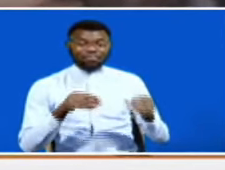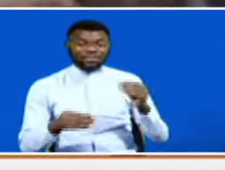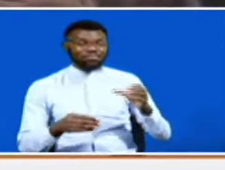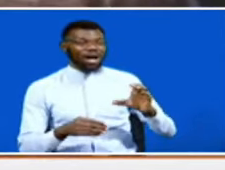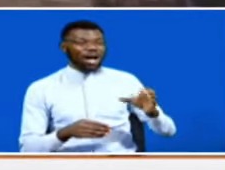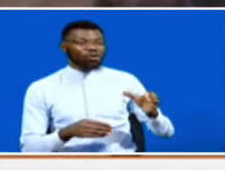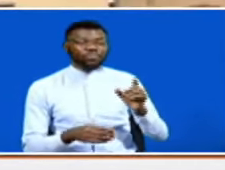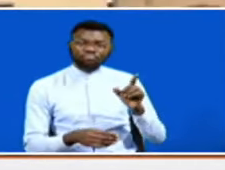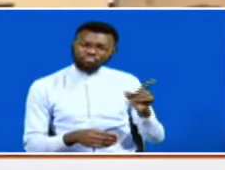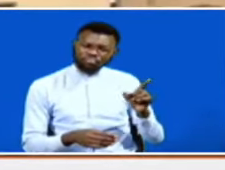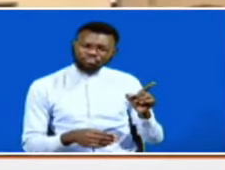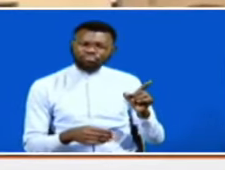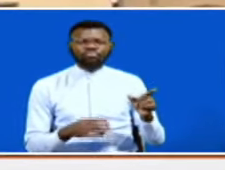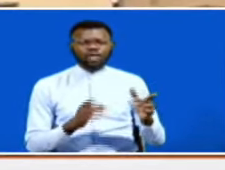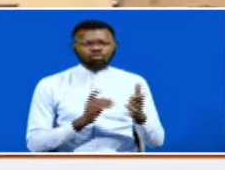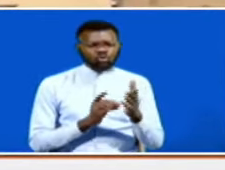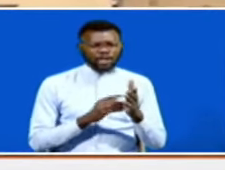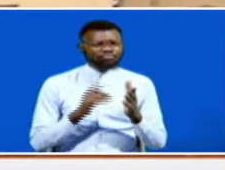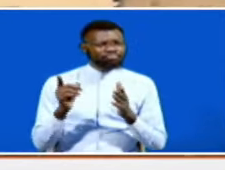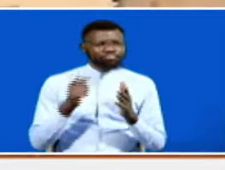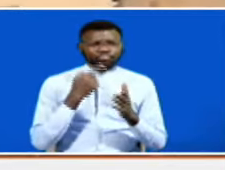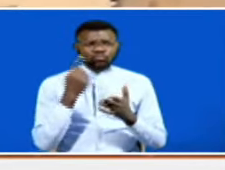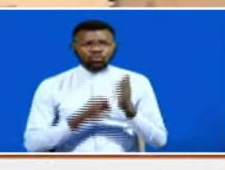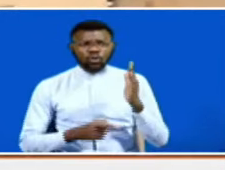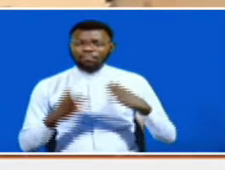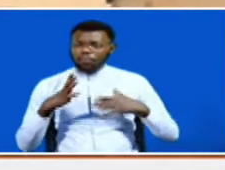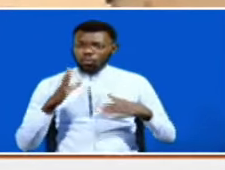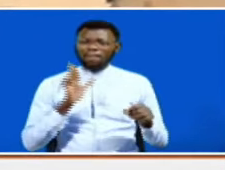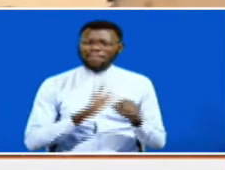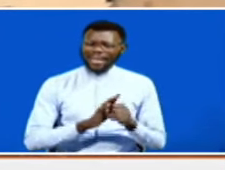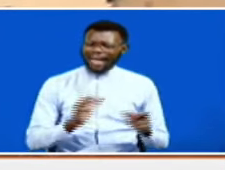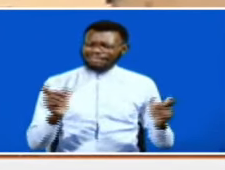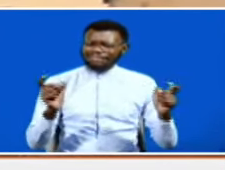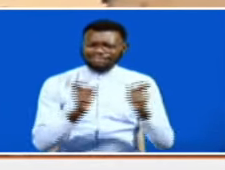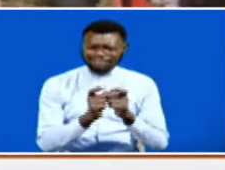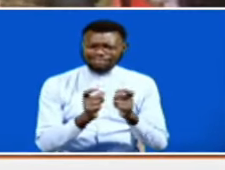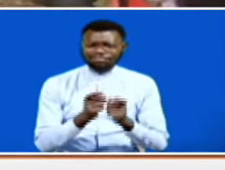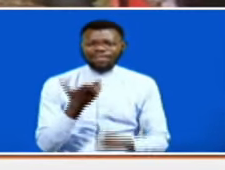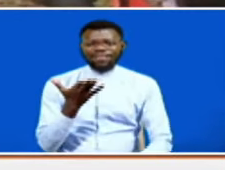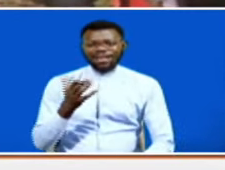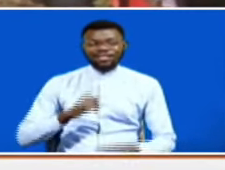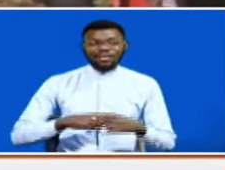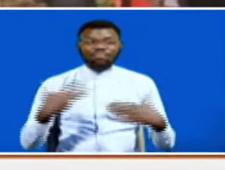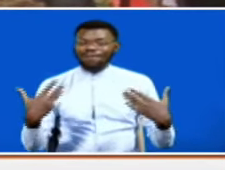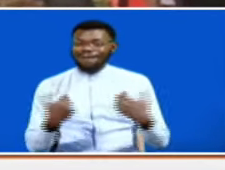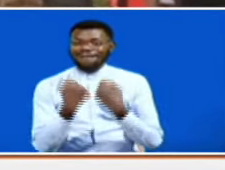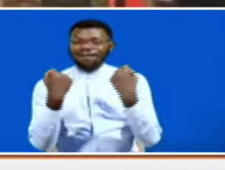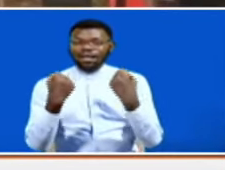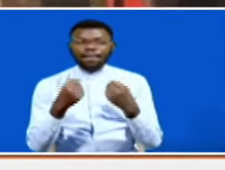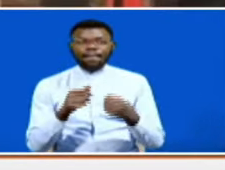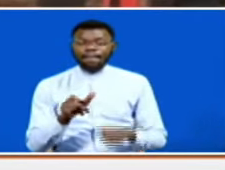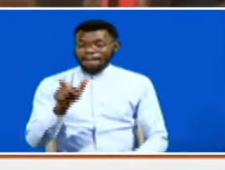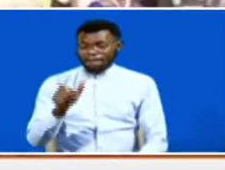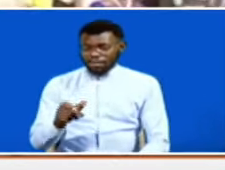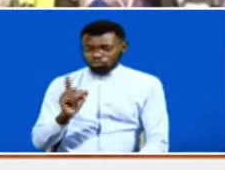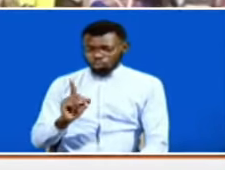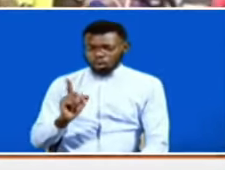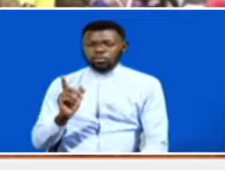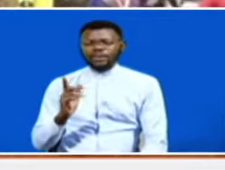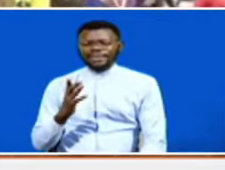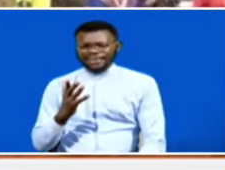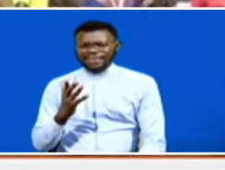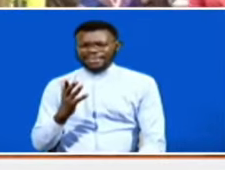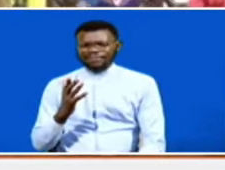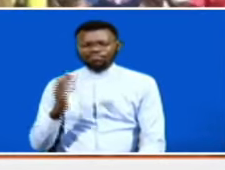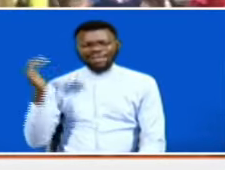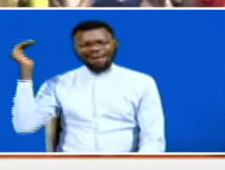Emma Namlala, says several passengers were also injured in the accident. She added that one patient who suffered severe